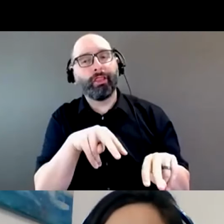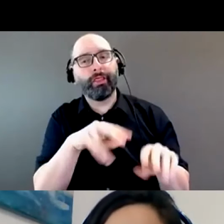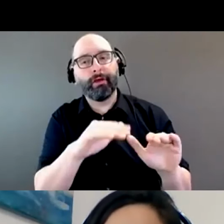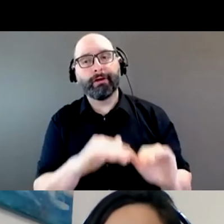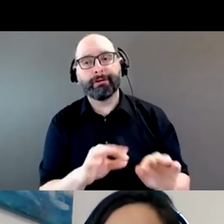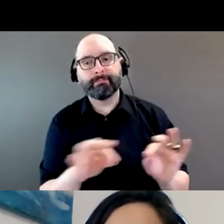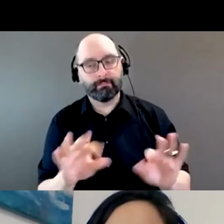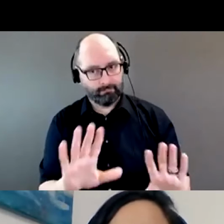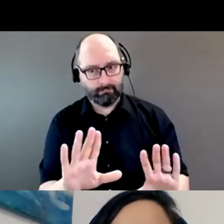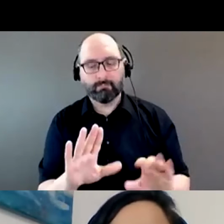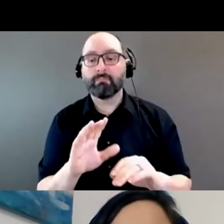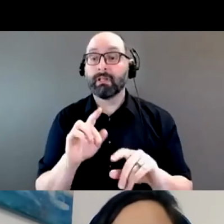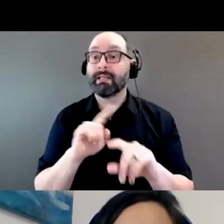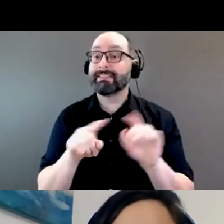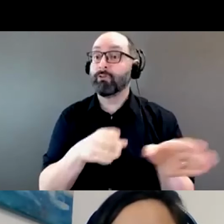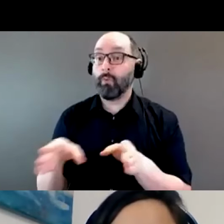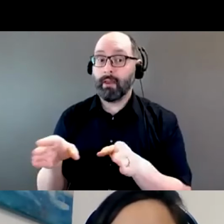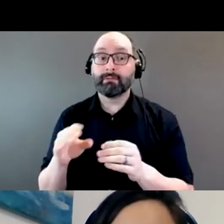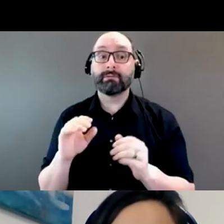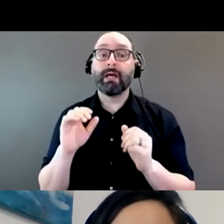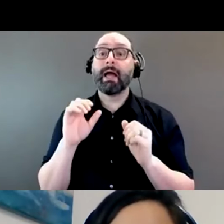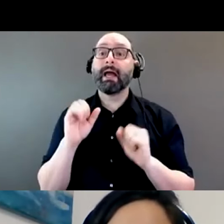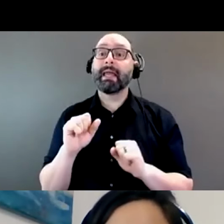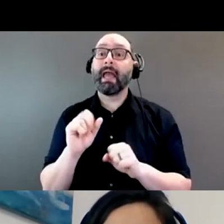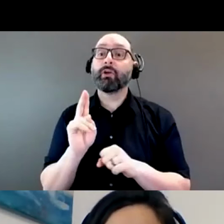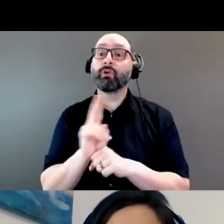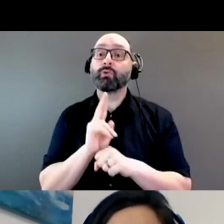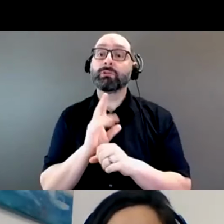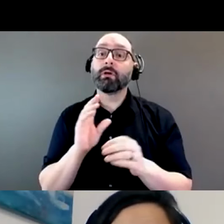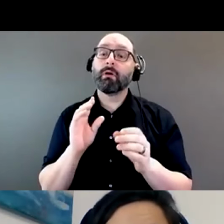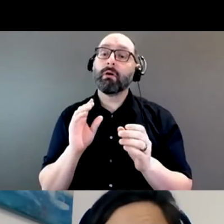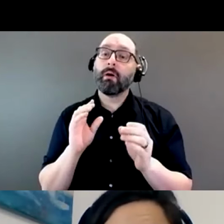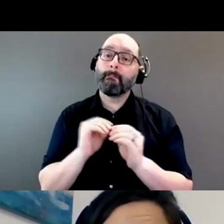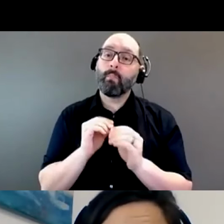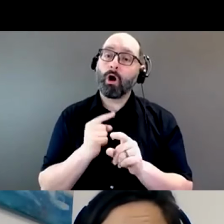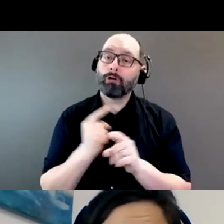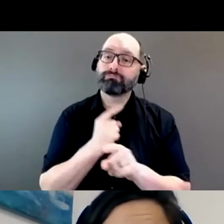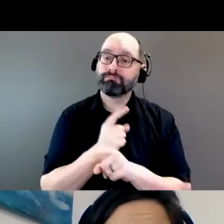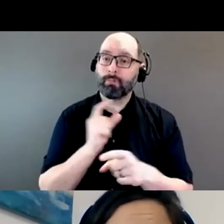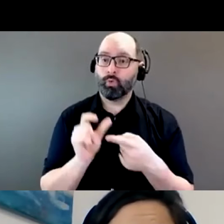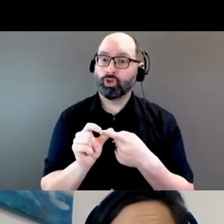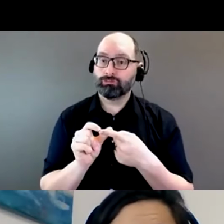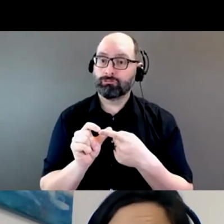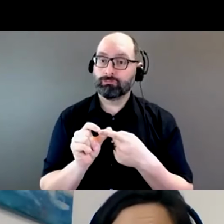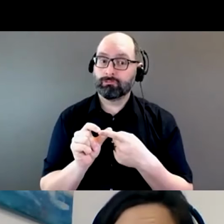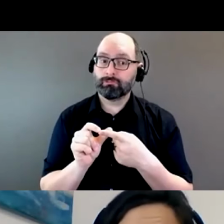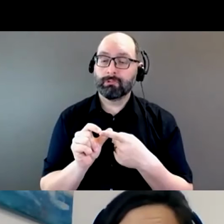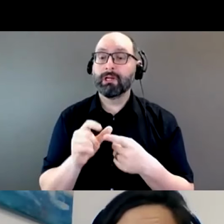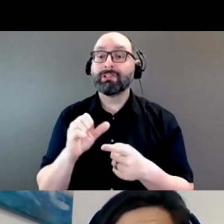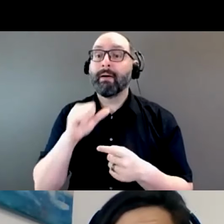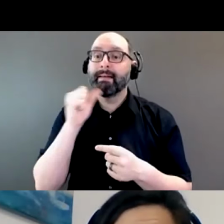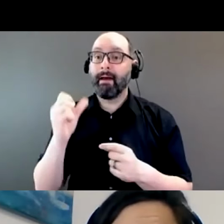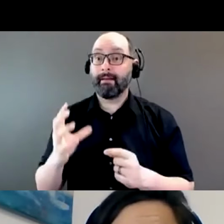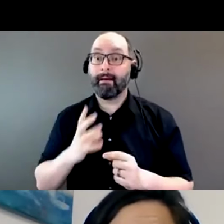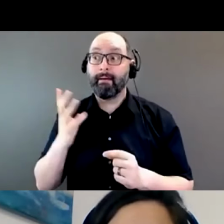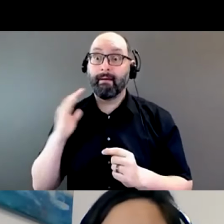this. You can use higher frequency words, so words that we use more often, rather than words that we use